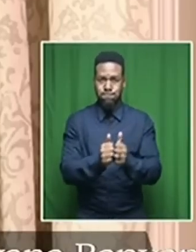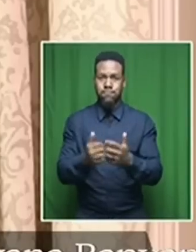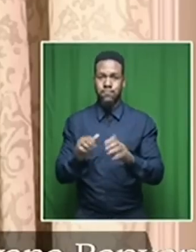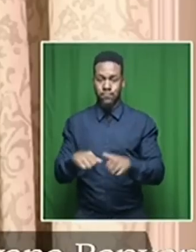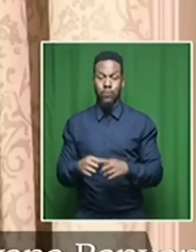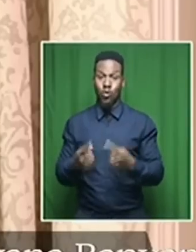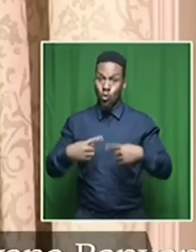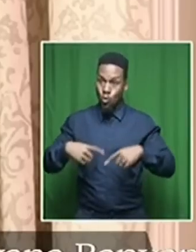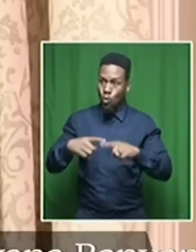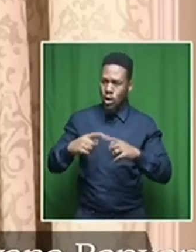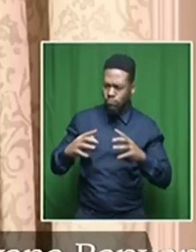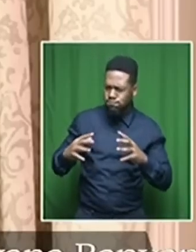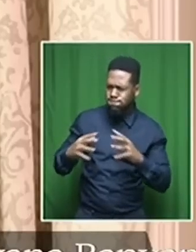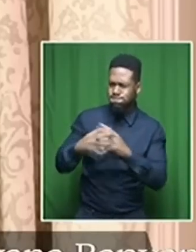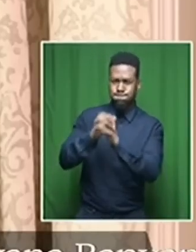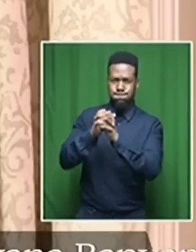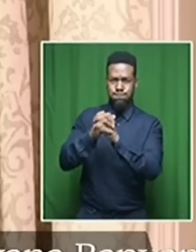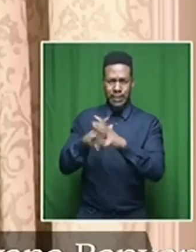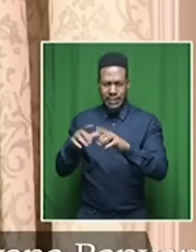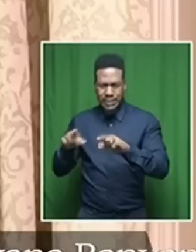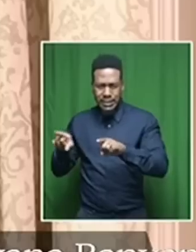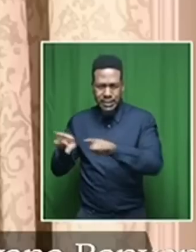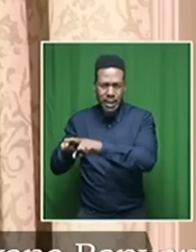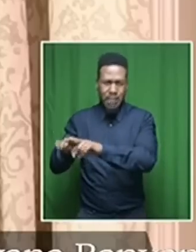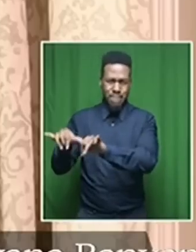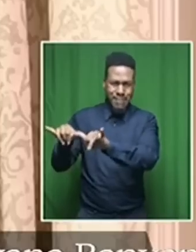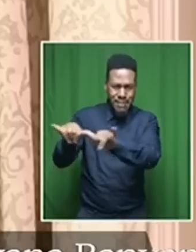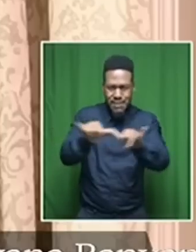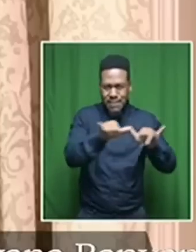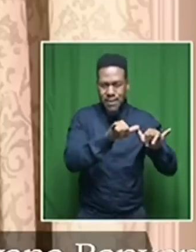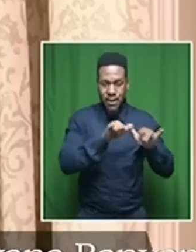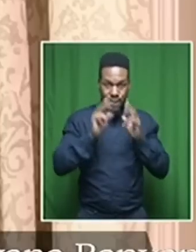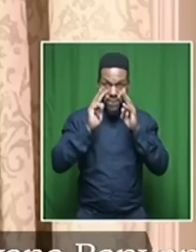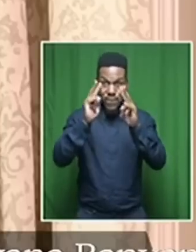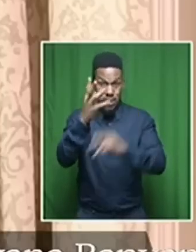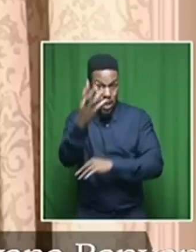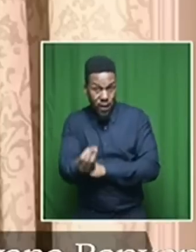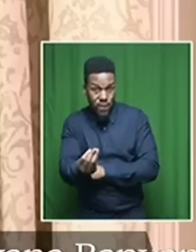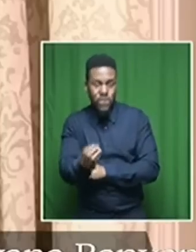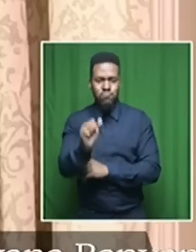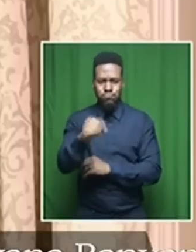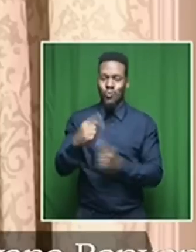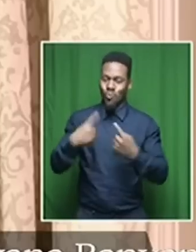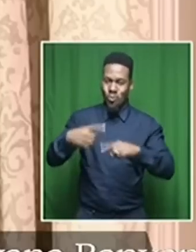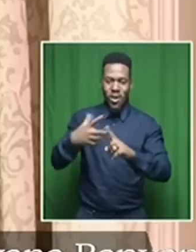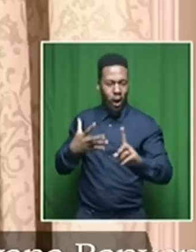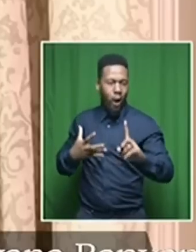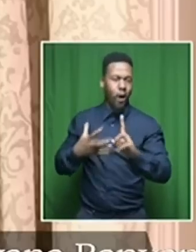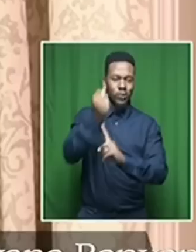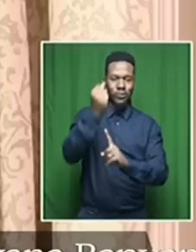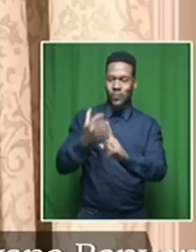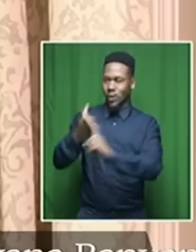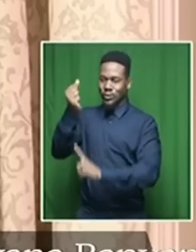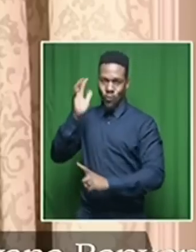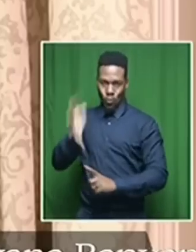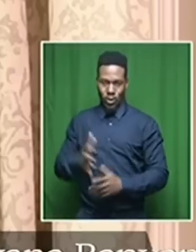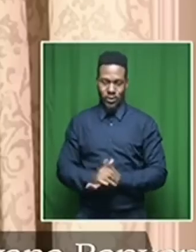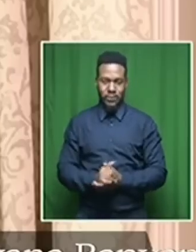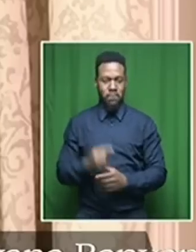united around our common vision, we will succeed, and I'm sure we will go